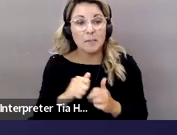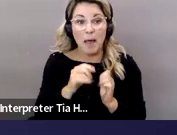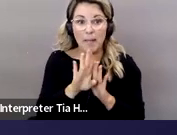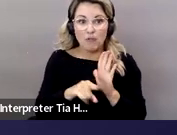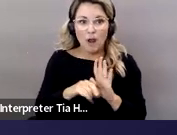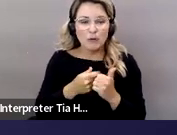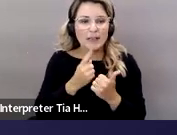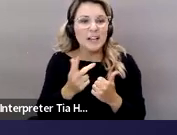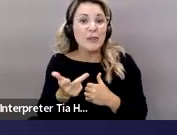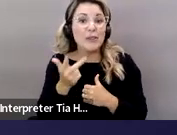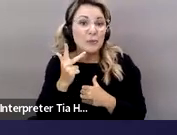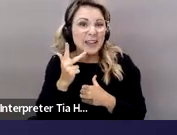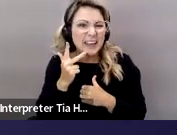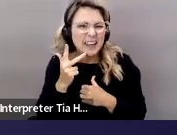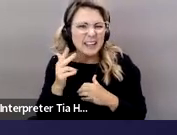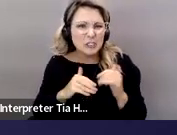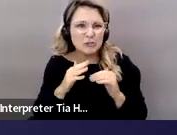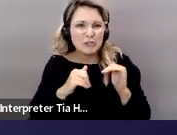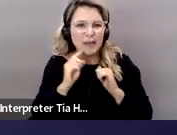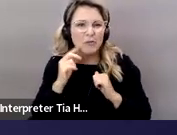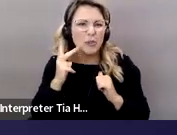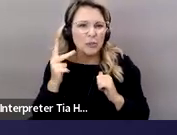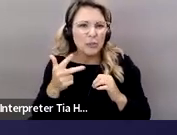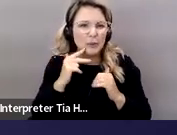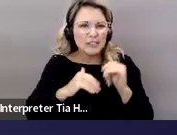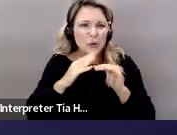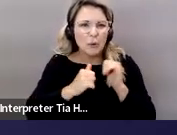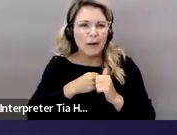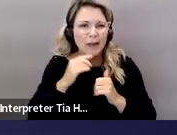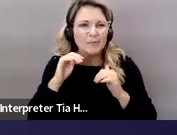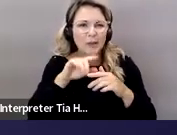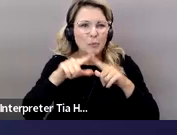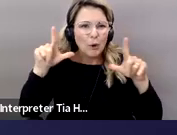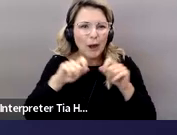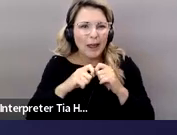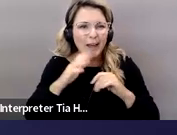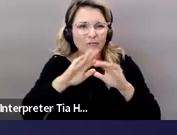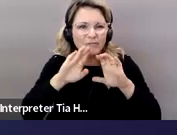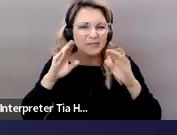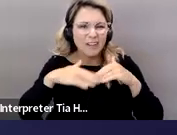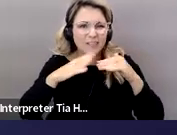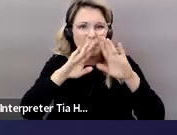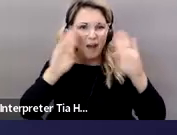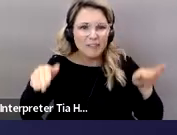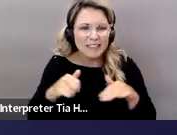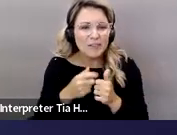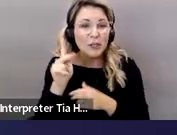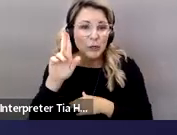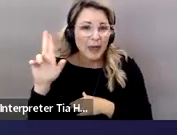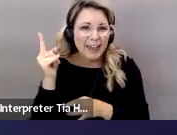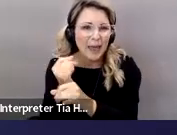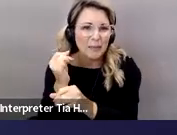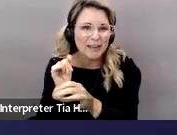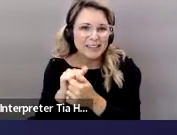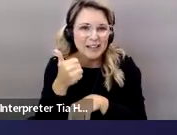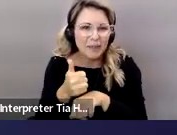is a three-story brick academic building that has offices for the Human Development Institute on the University of Kentucky campus. We welcome all